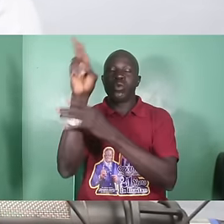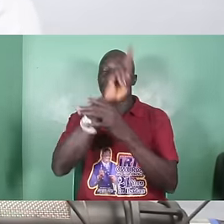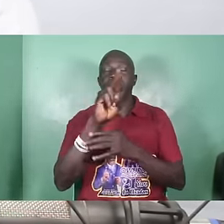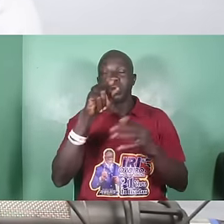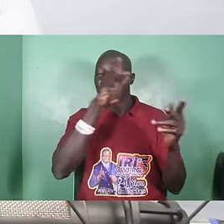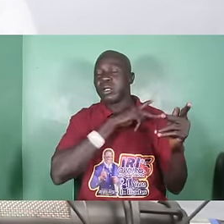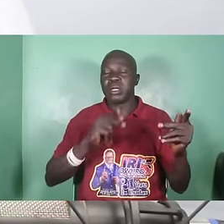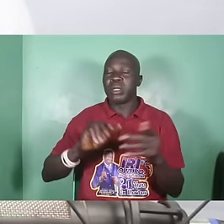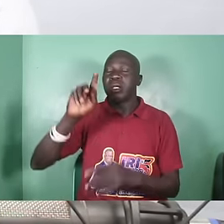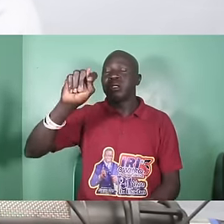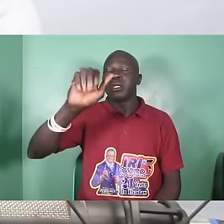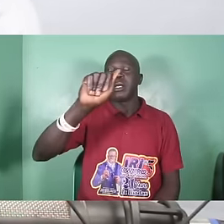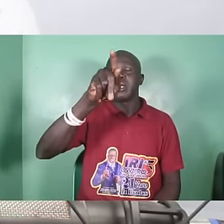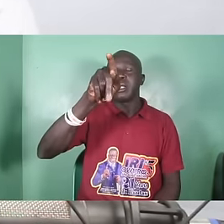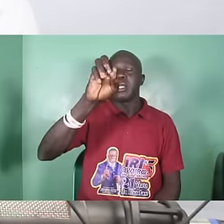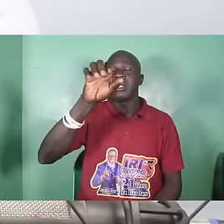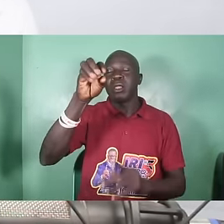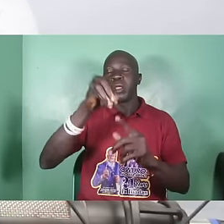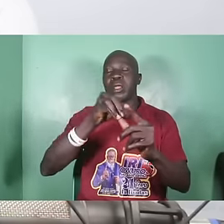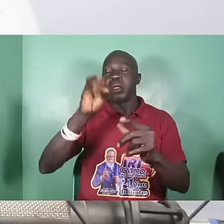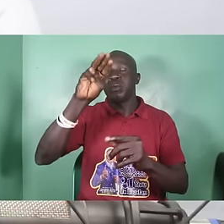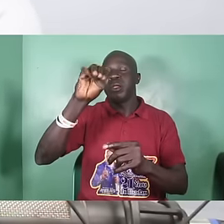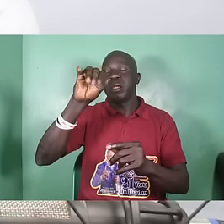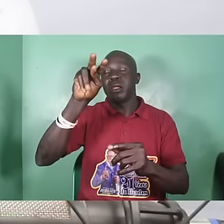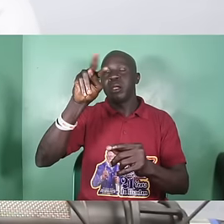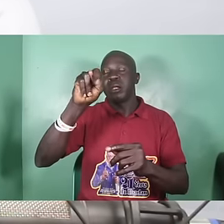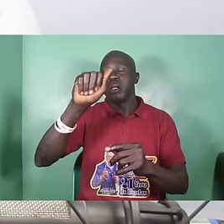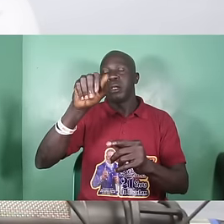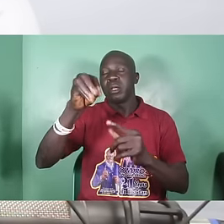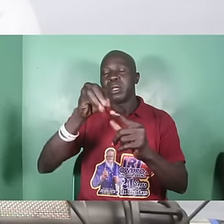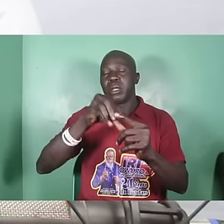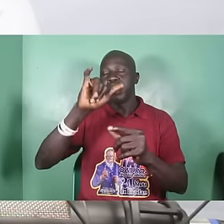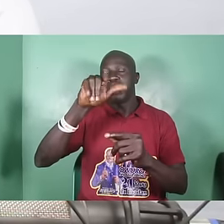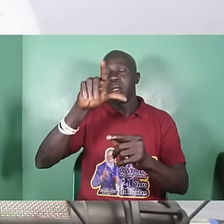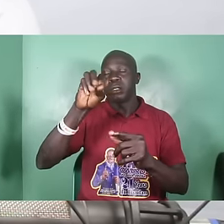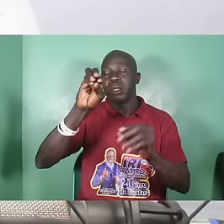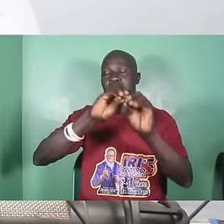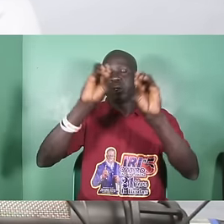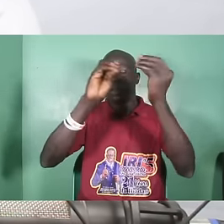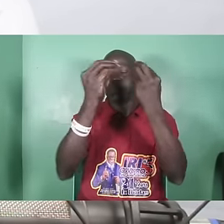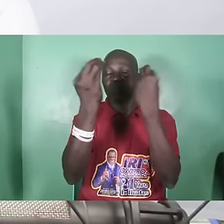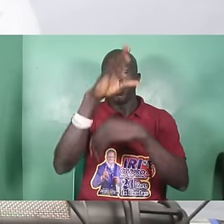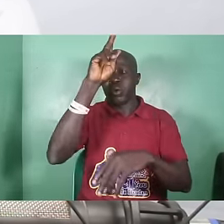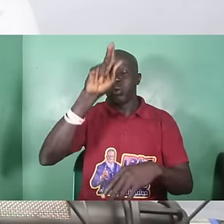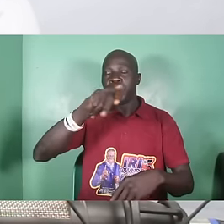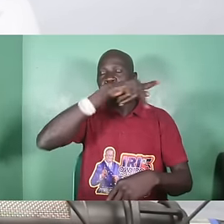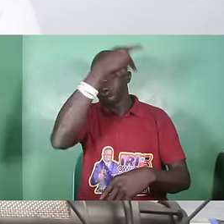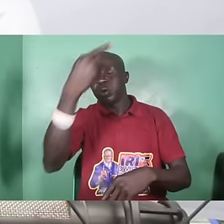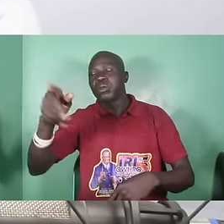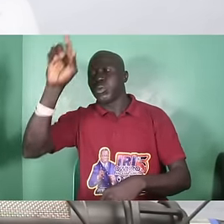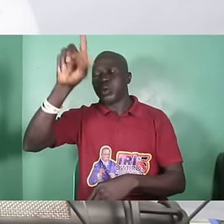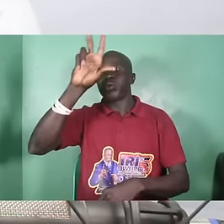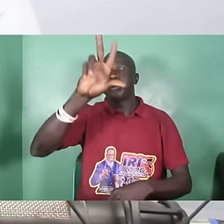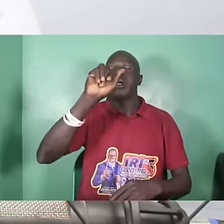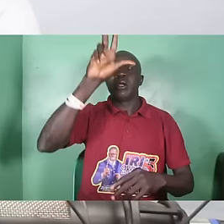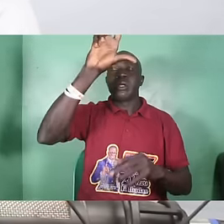UK, Itakete, Isolu, Mina, Lesa, Ilesha, Oshogo, Port Harcourt